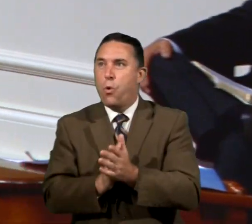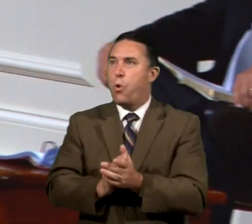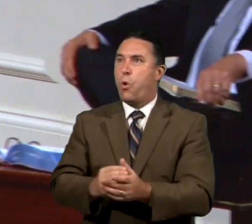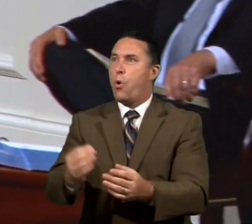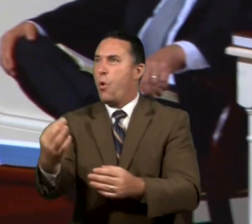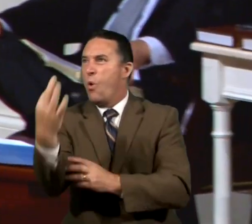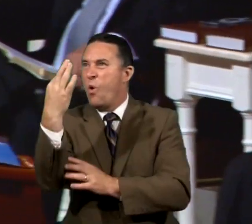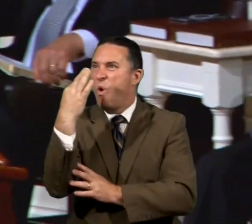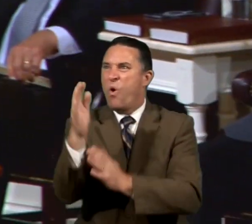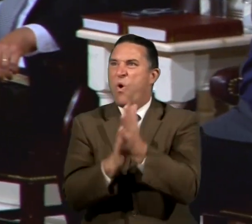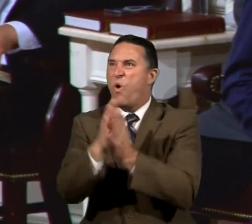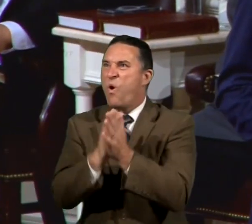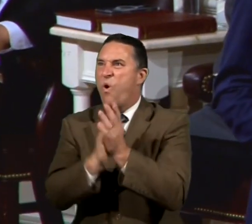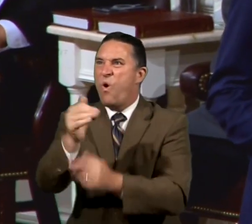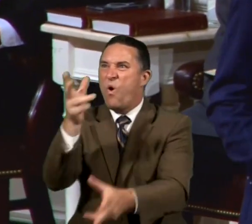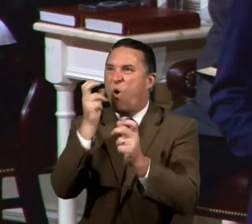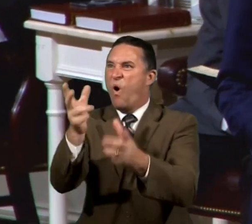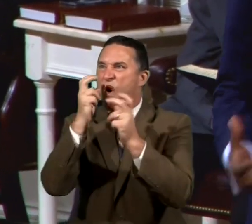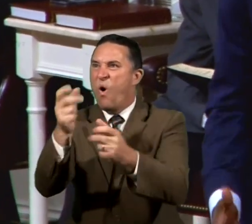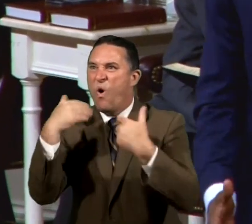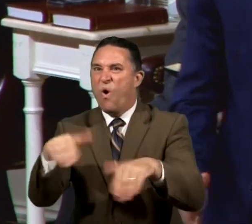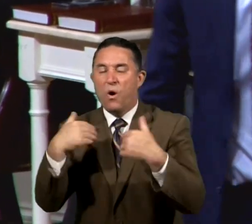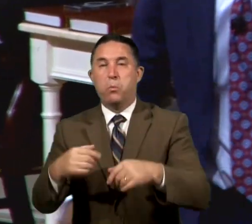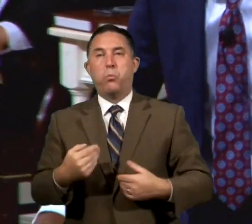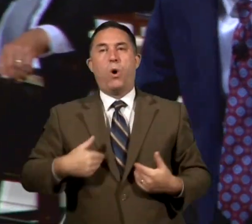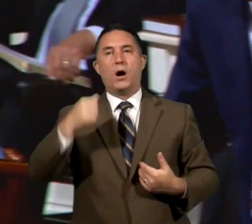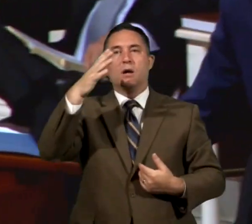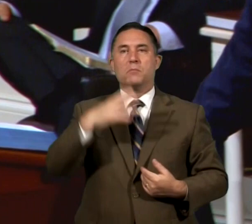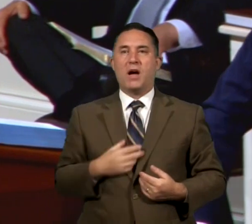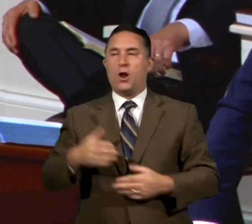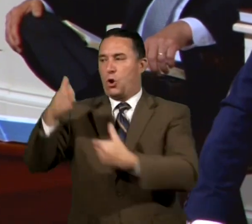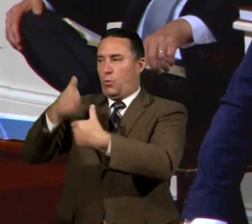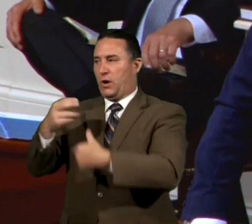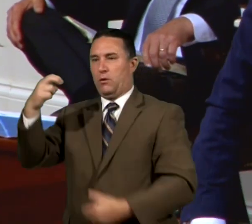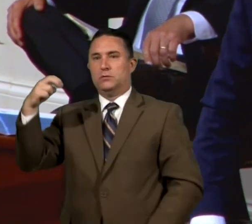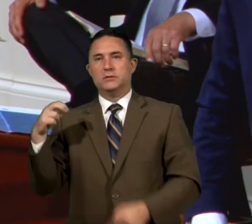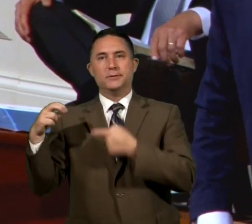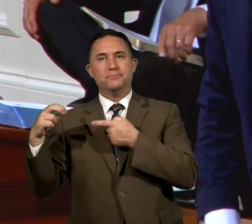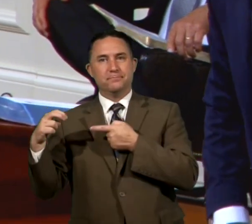what he had. But it was a young man who was sitting in a window.